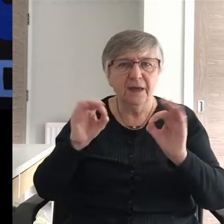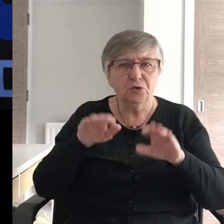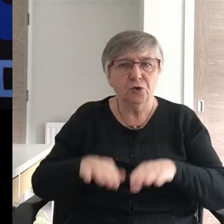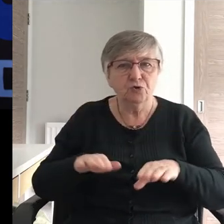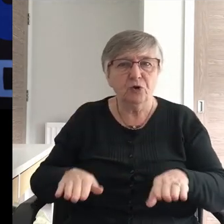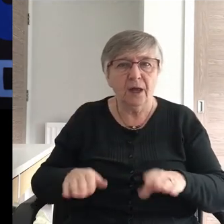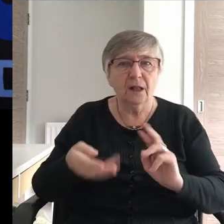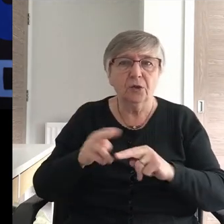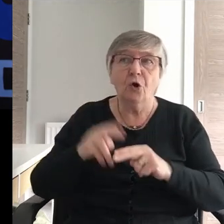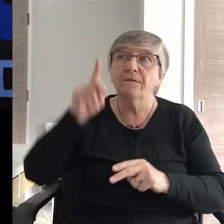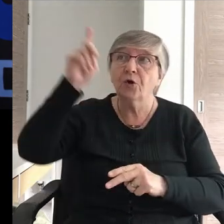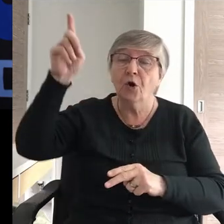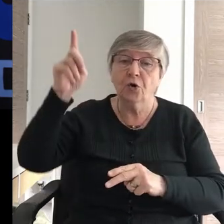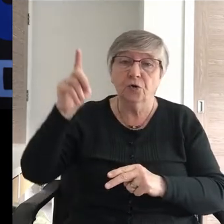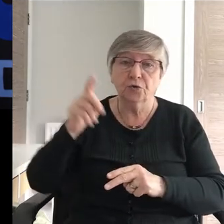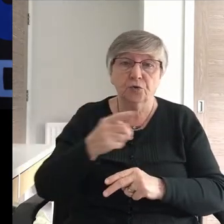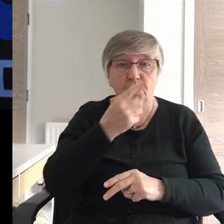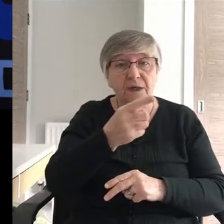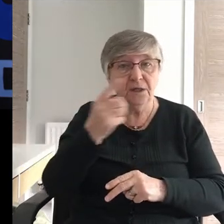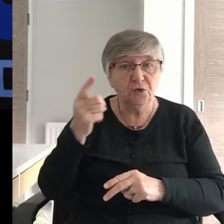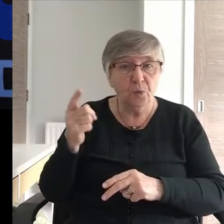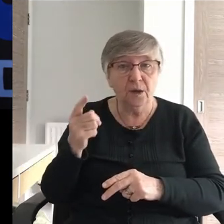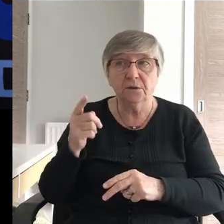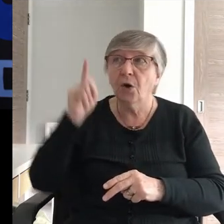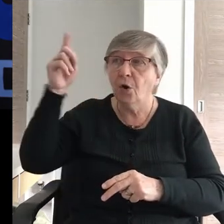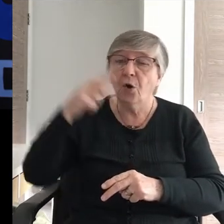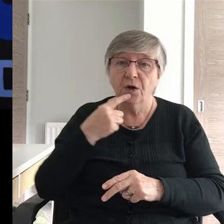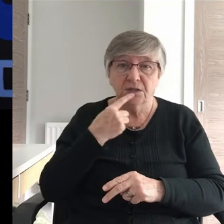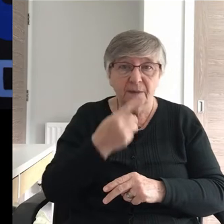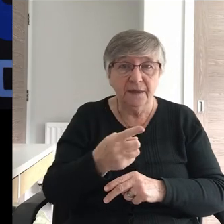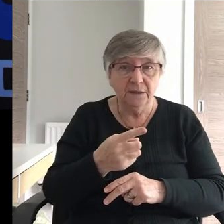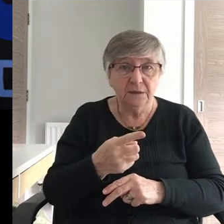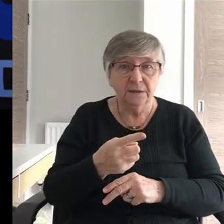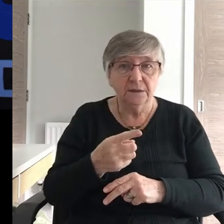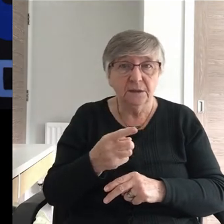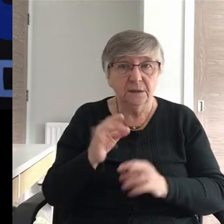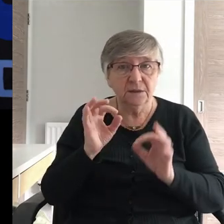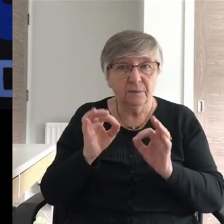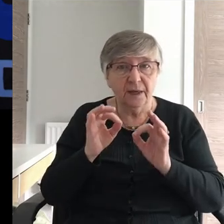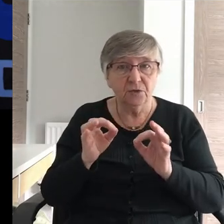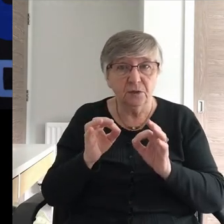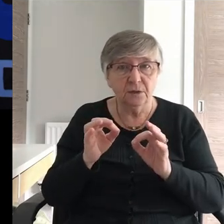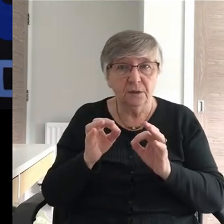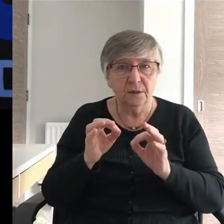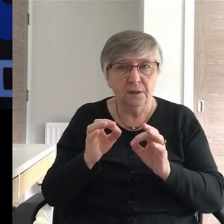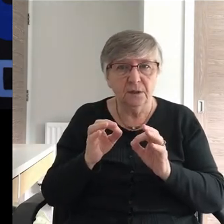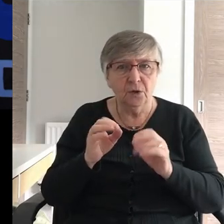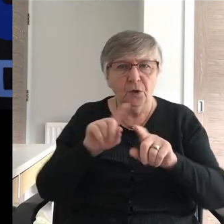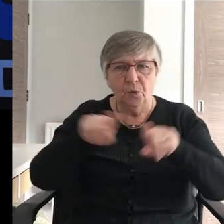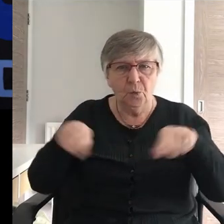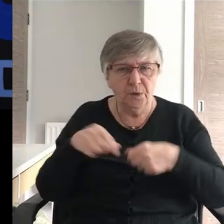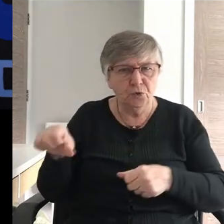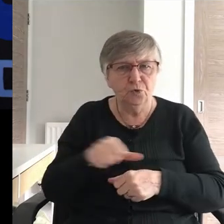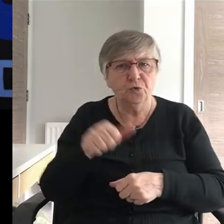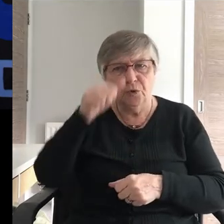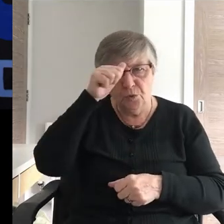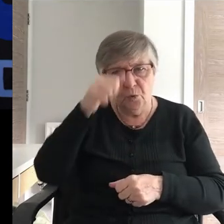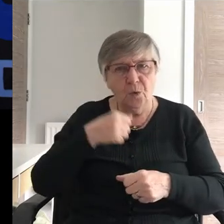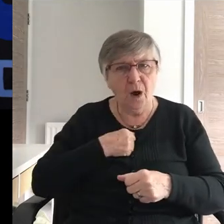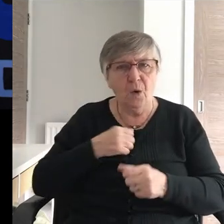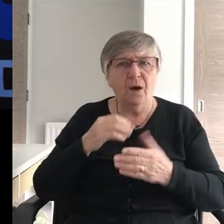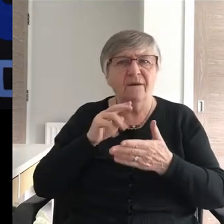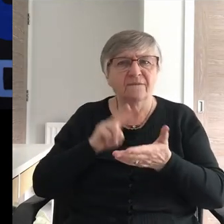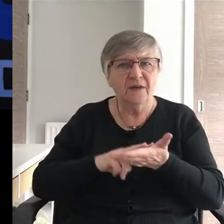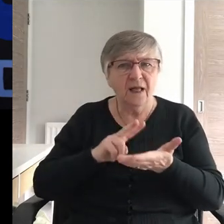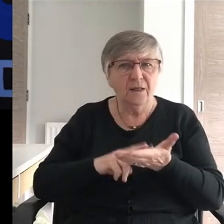God, so the call to each of us is unique. It's vital to believe in our worth and value and the